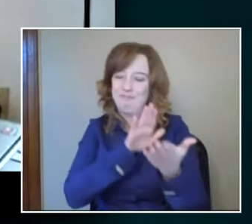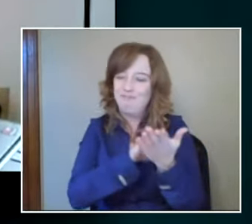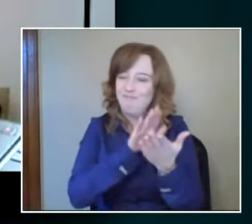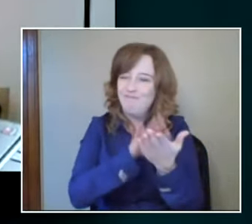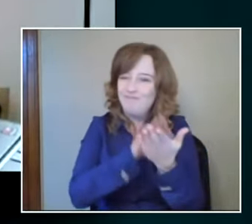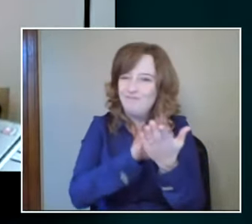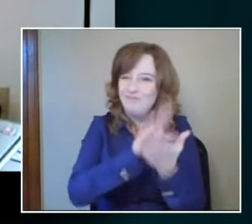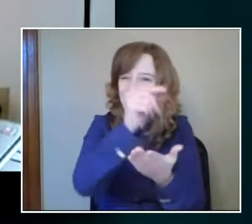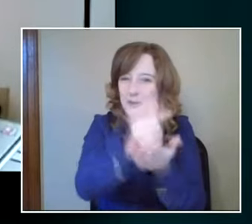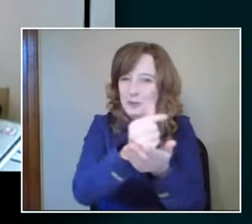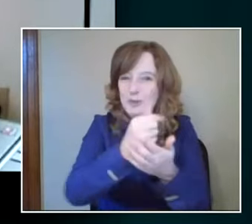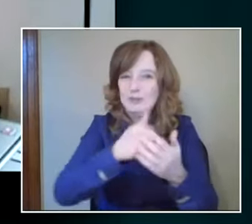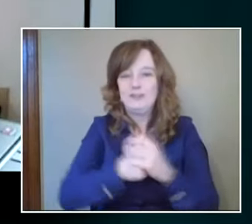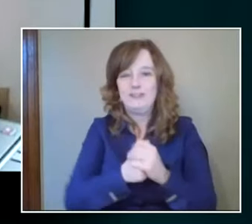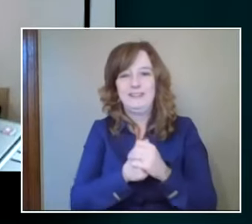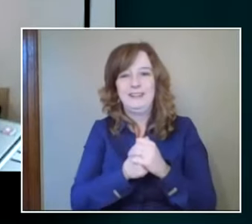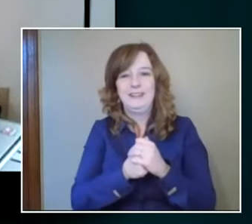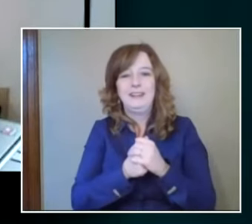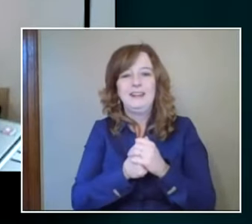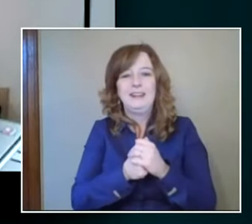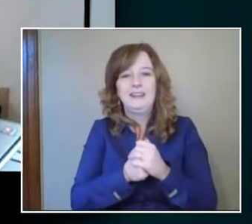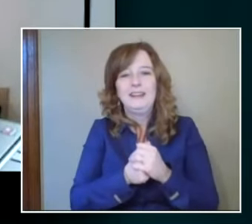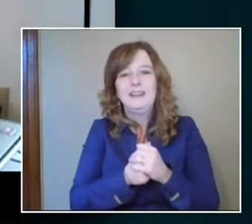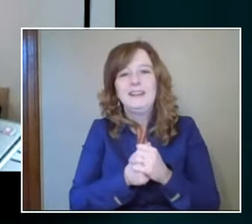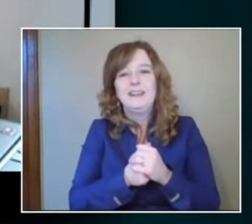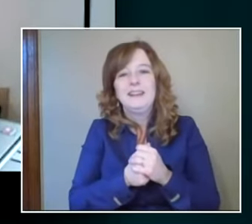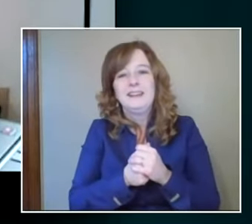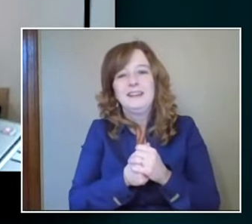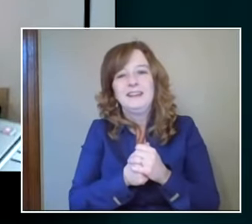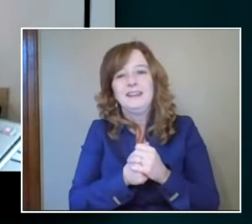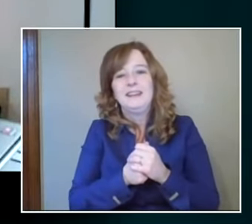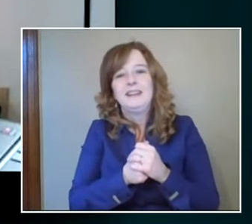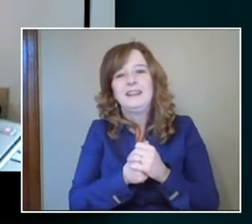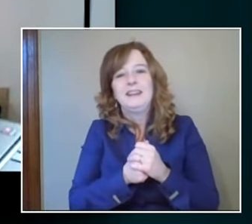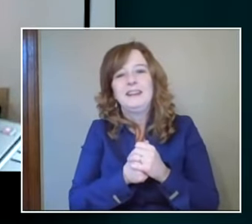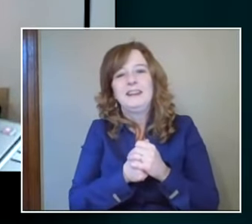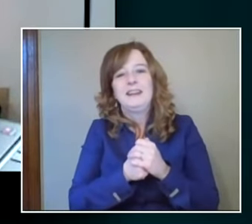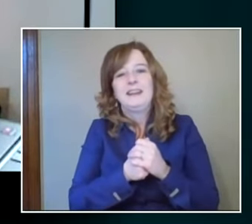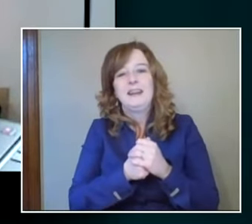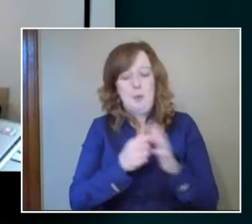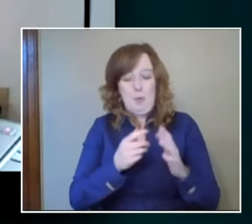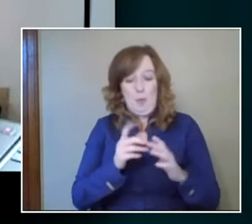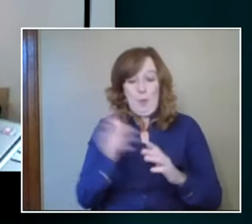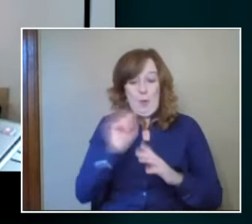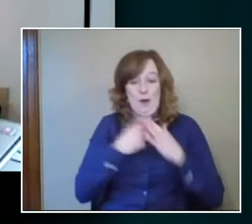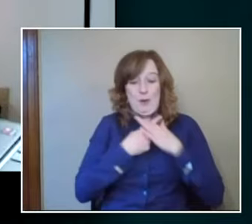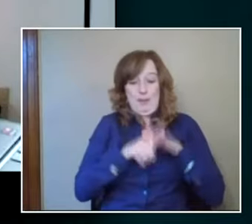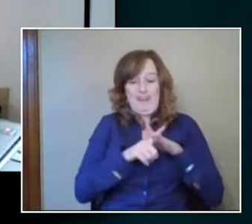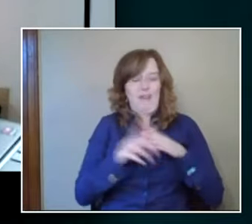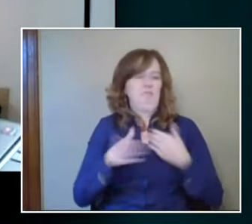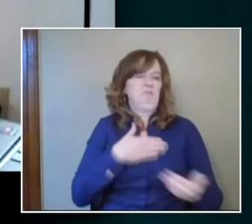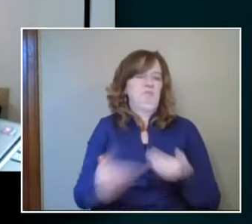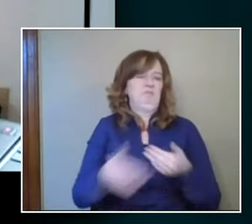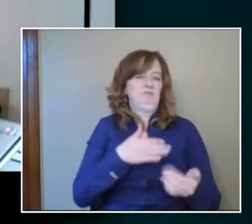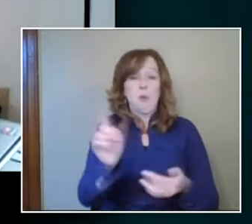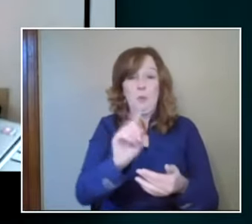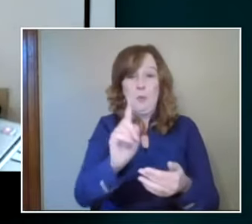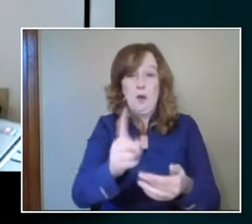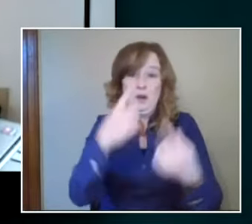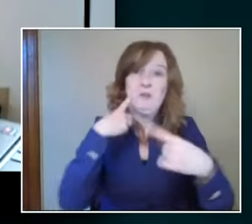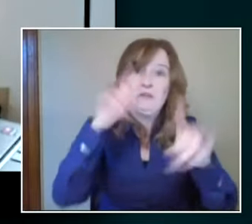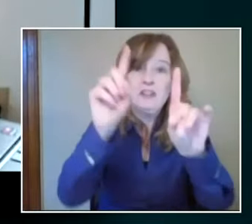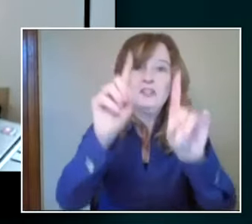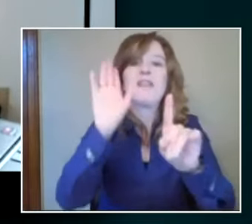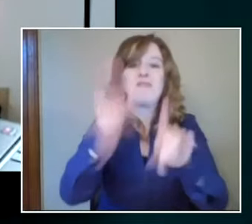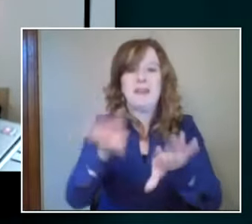Battle, it doesn't matter where you start. It matters where you finish. Congratulations. That's